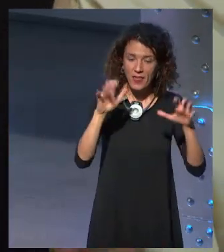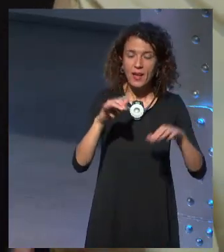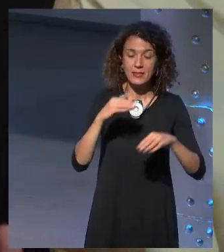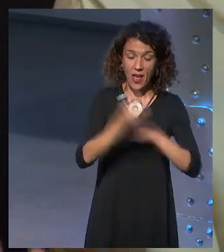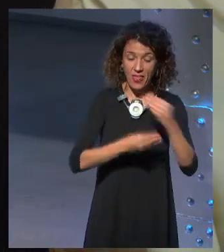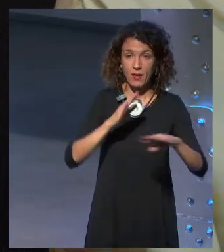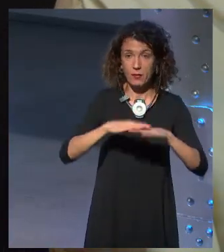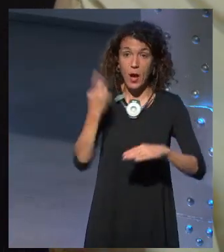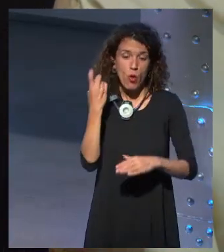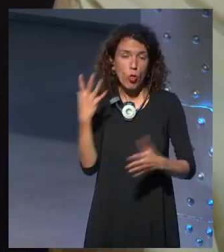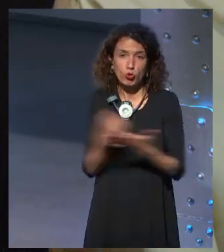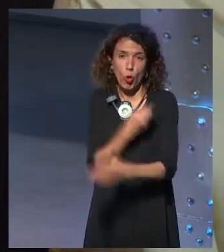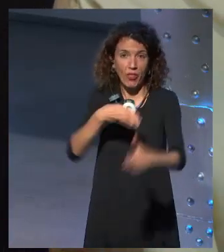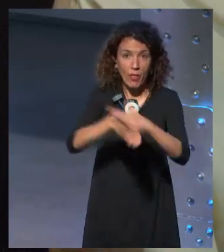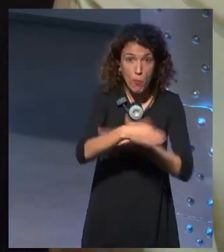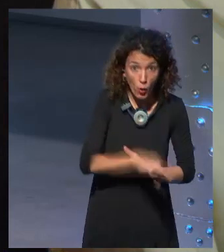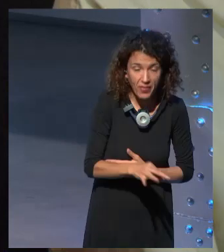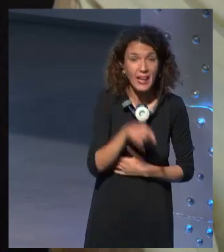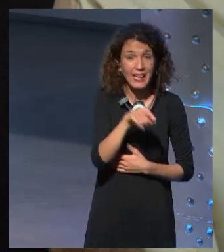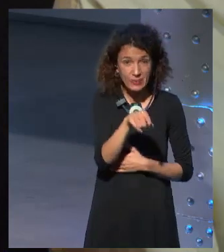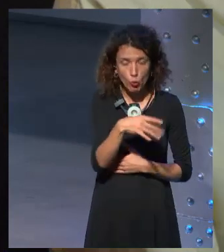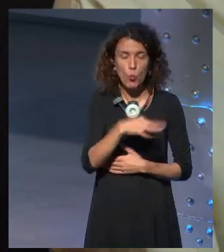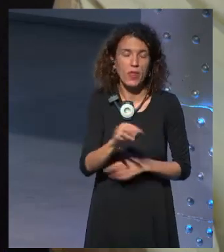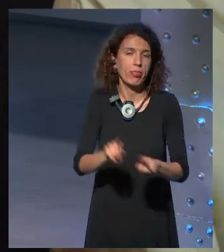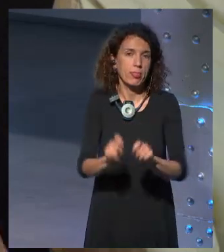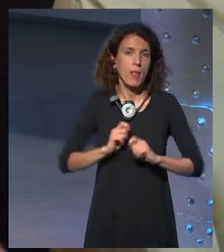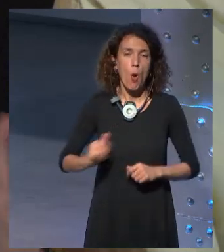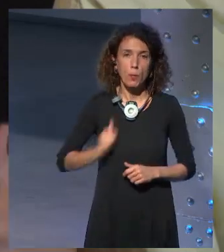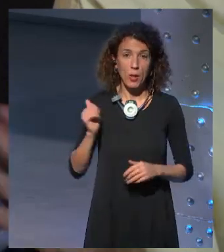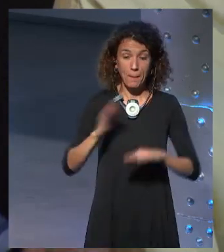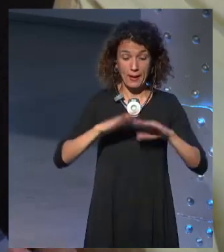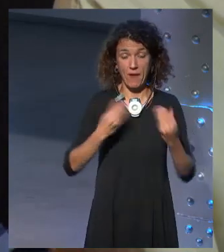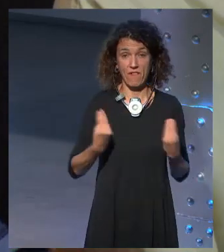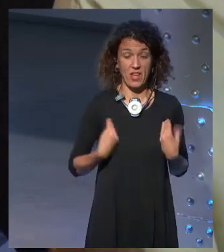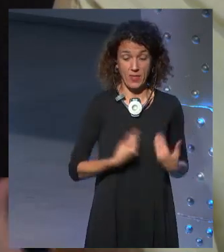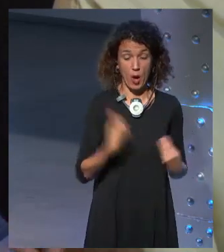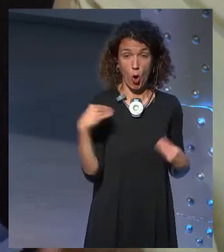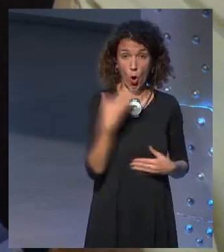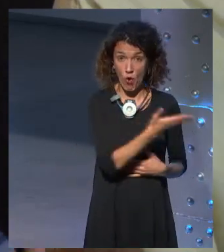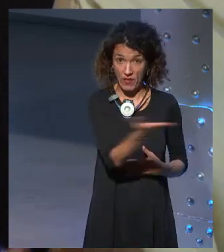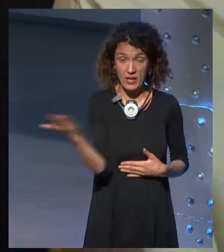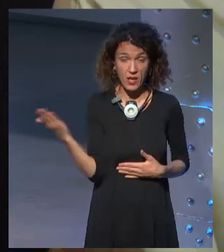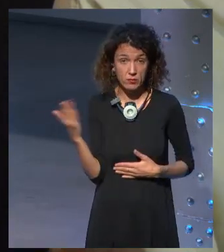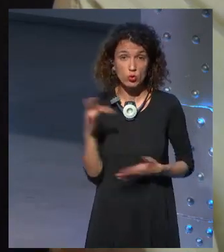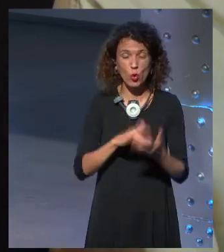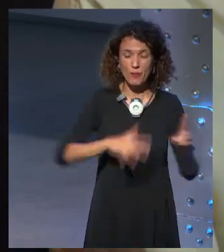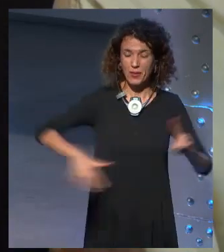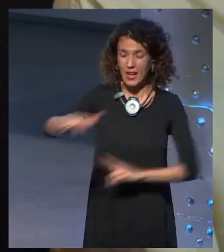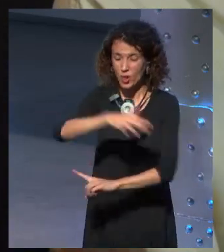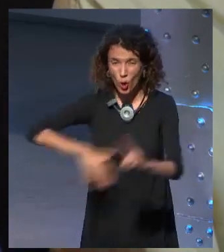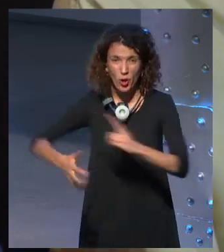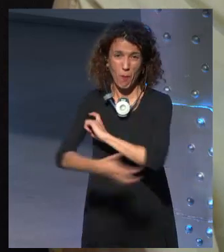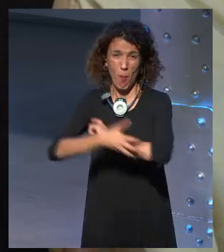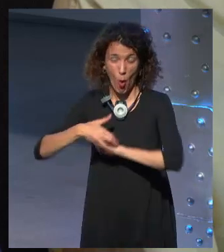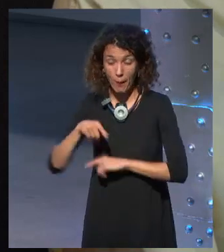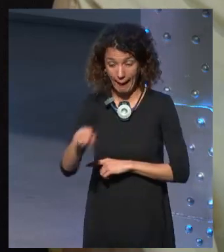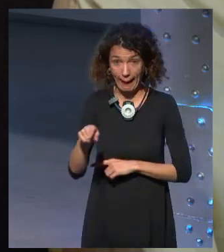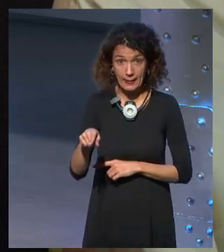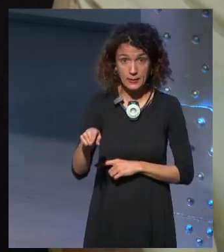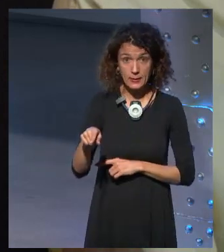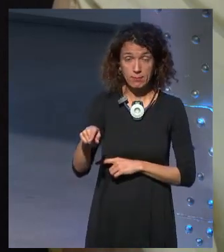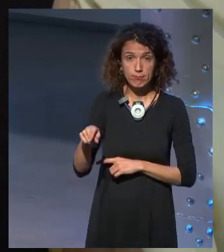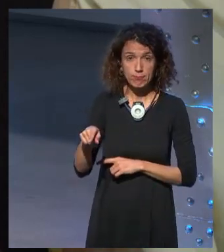well articulated and are accessible to all the students, they can be an opportunity for the lives of many young people